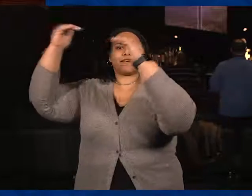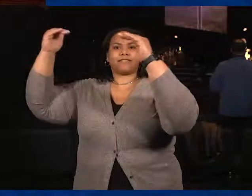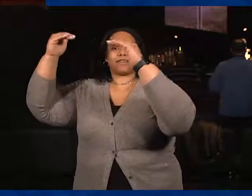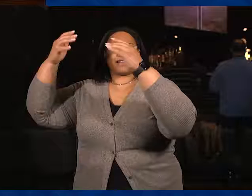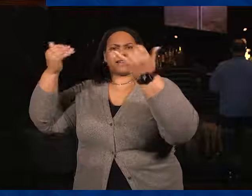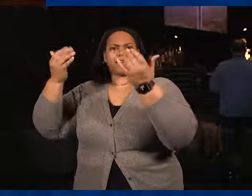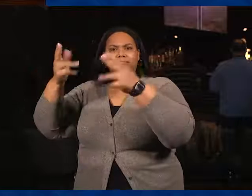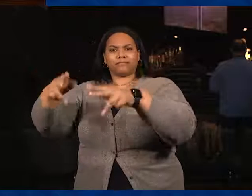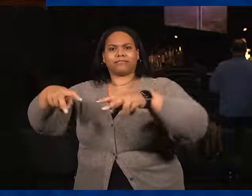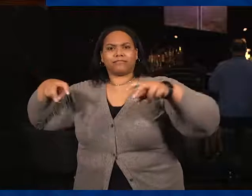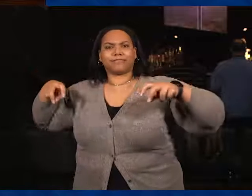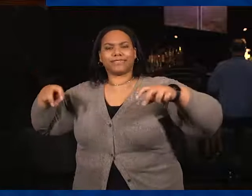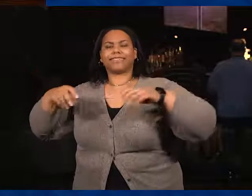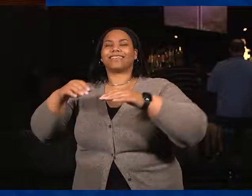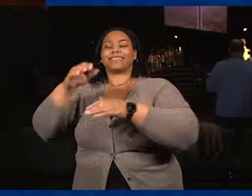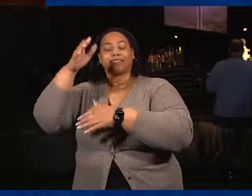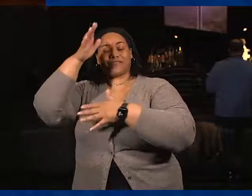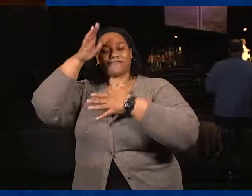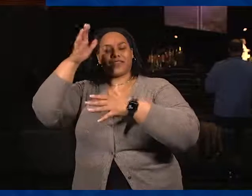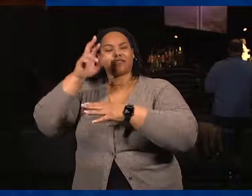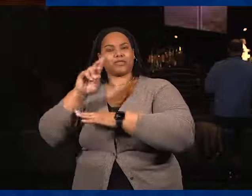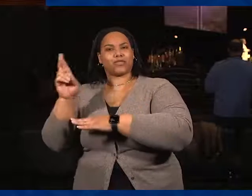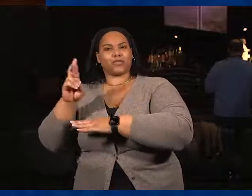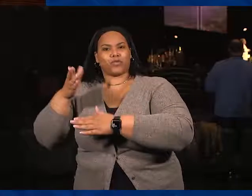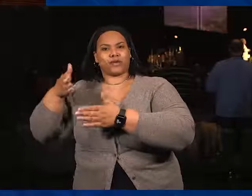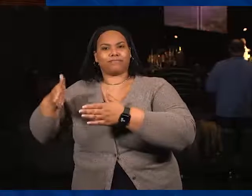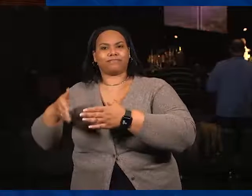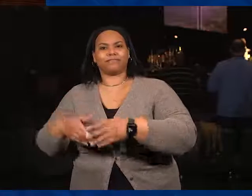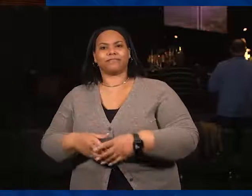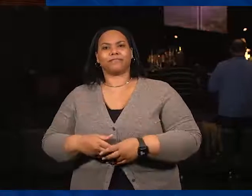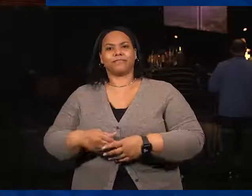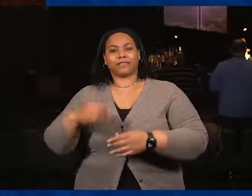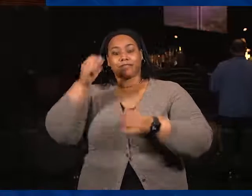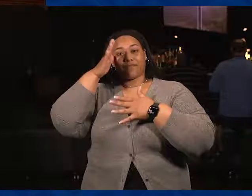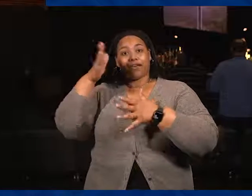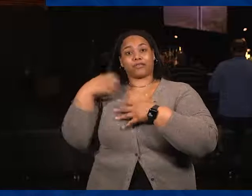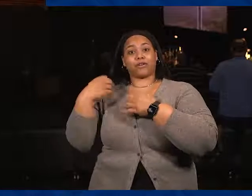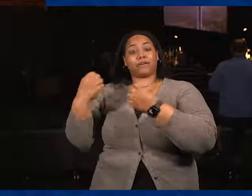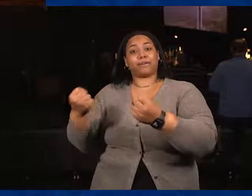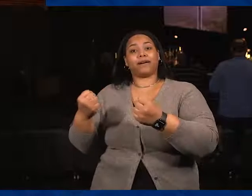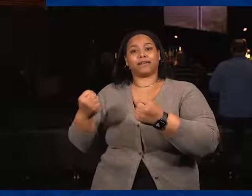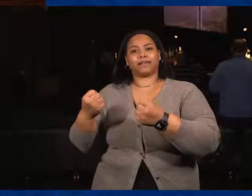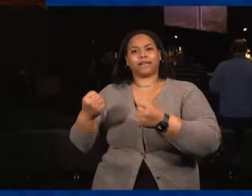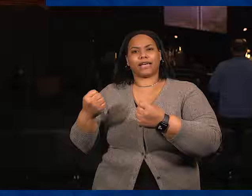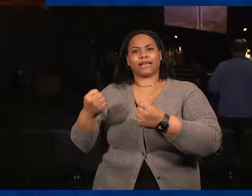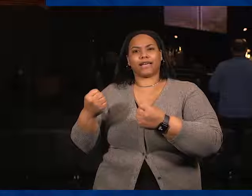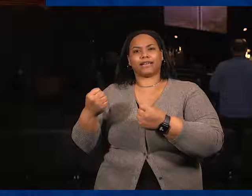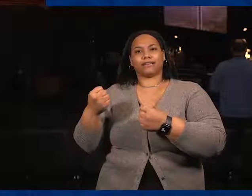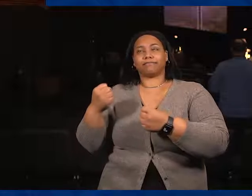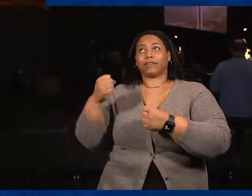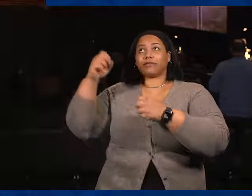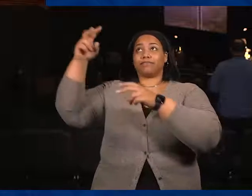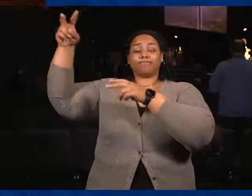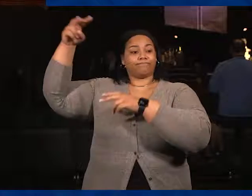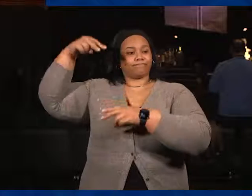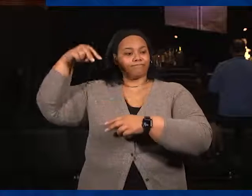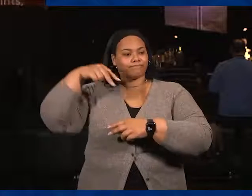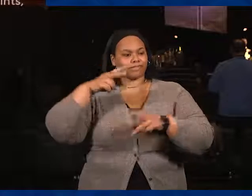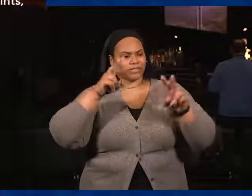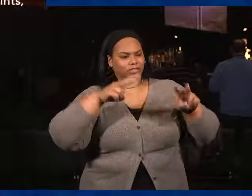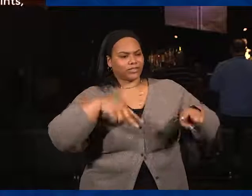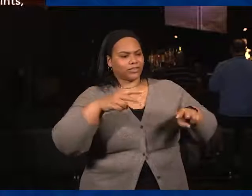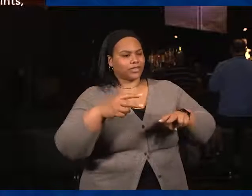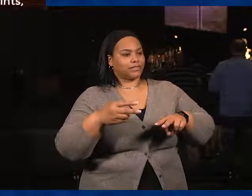at the right hand of God the Father Almighty. From there he shall come to judge the living and the